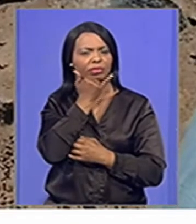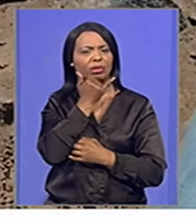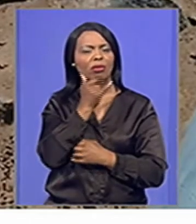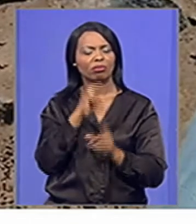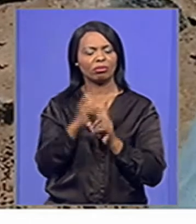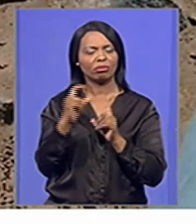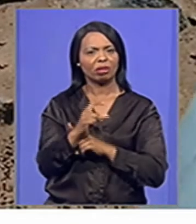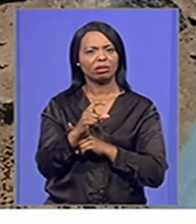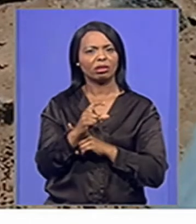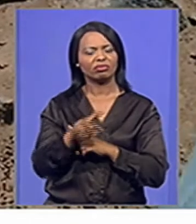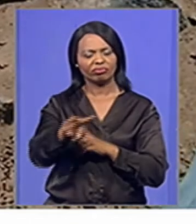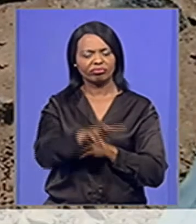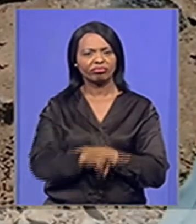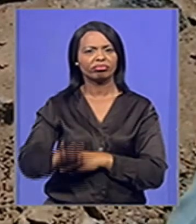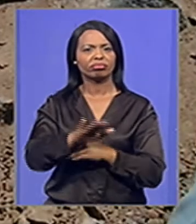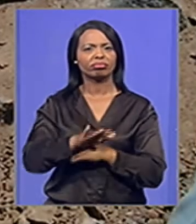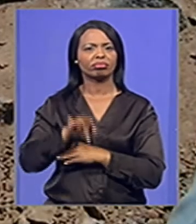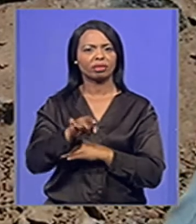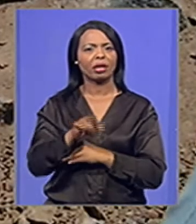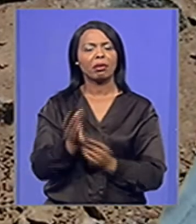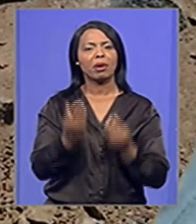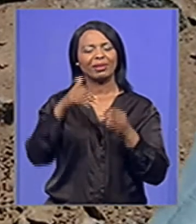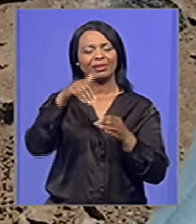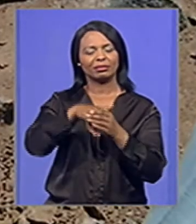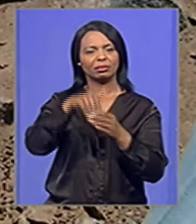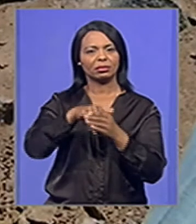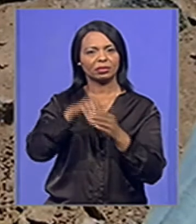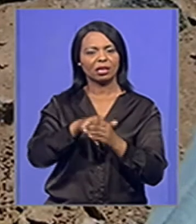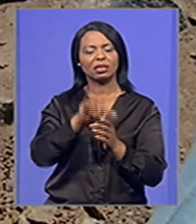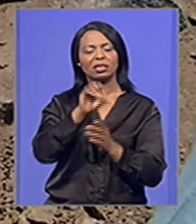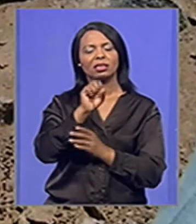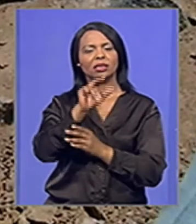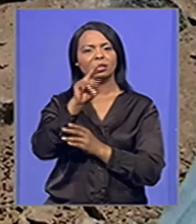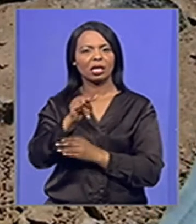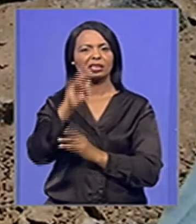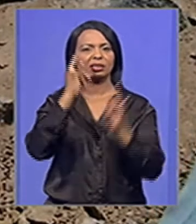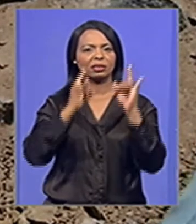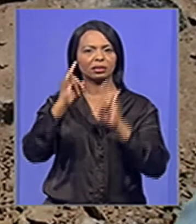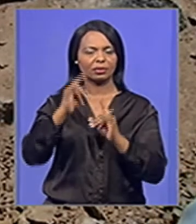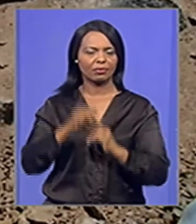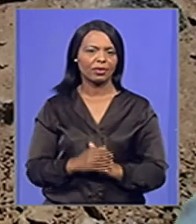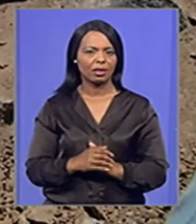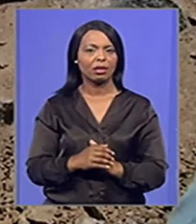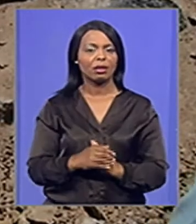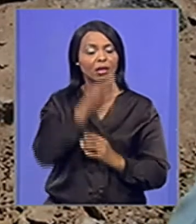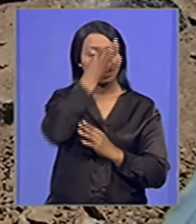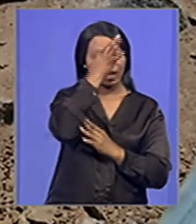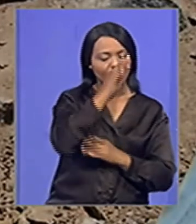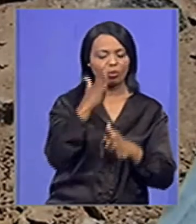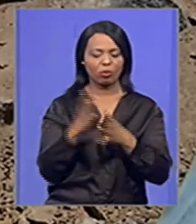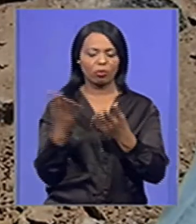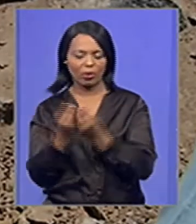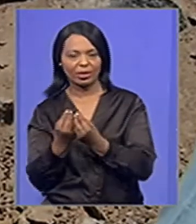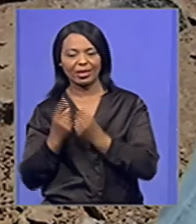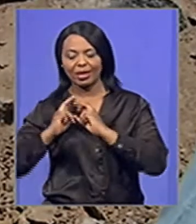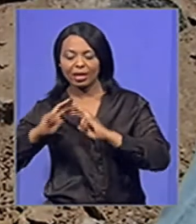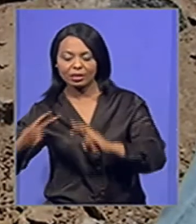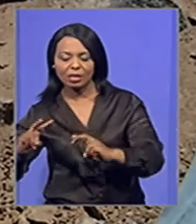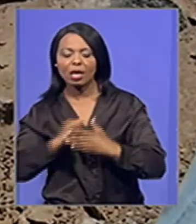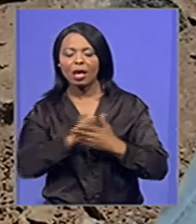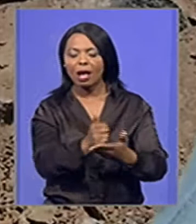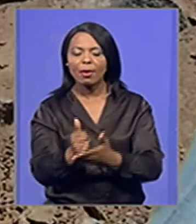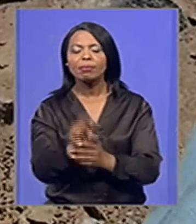mogare ga Sun City, and re le government re tlo dirisana le bona mo gore tlo bereka le bona re tlo dira le di research tsa gore di ka thusa yang batho ba